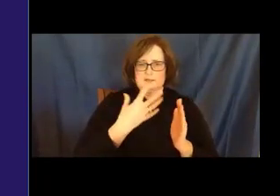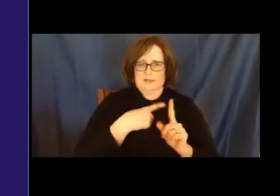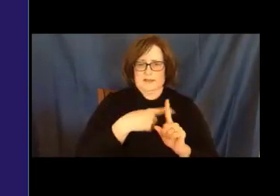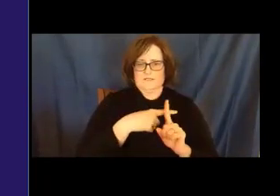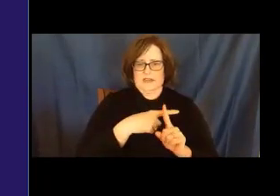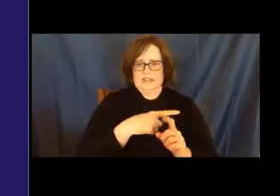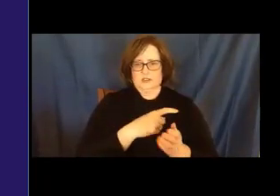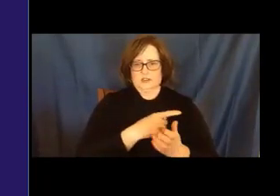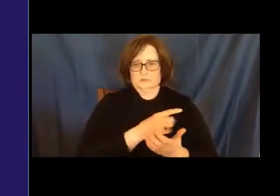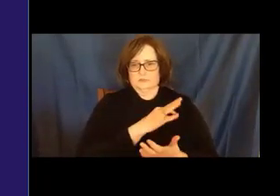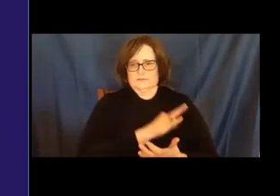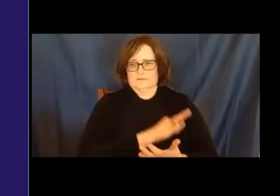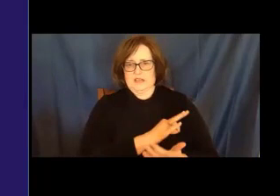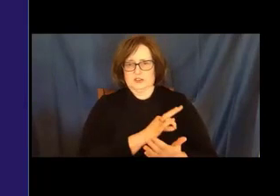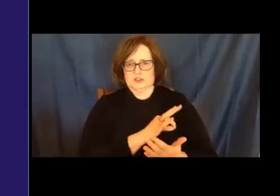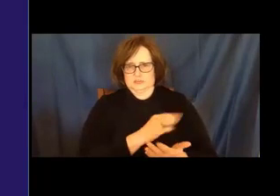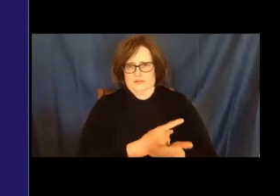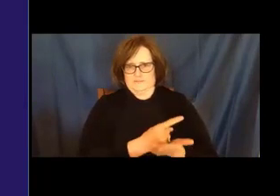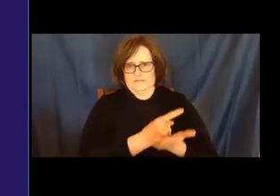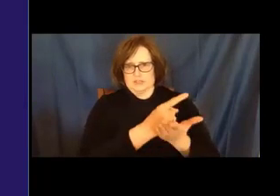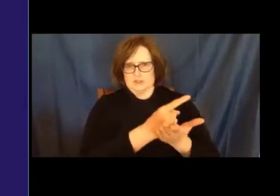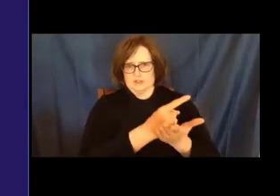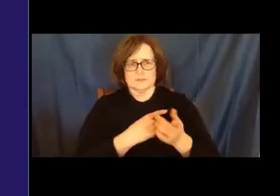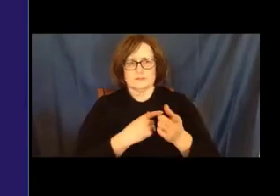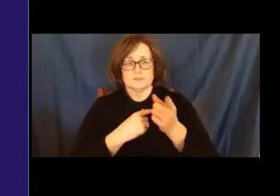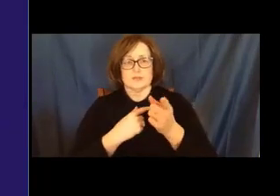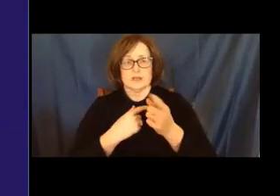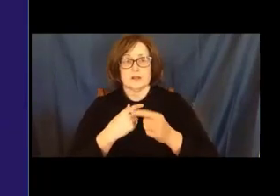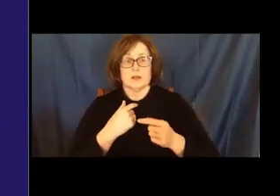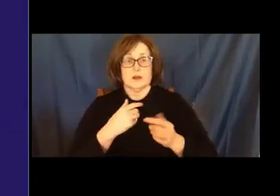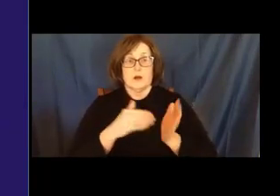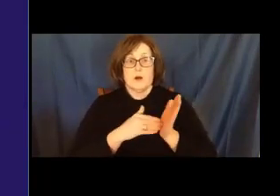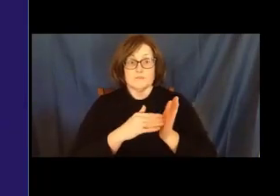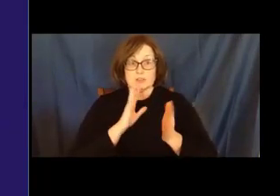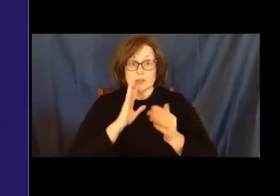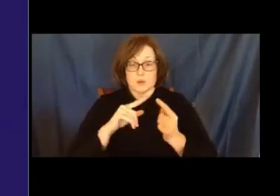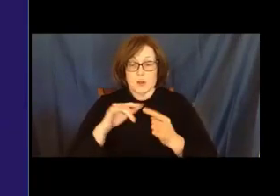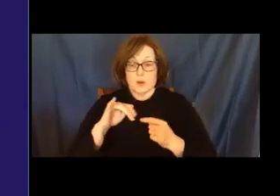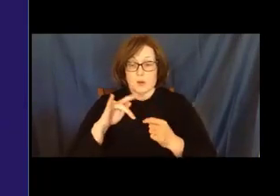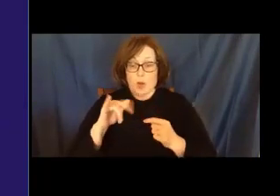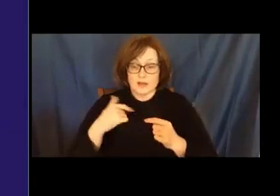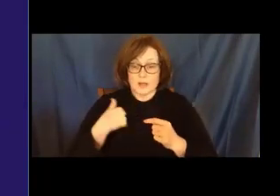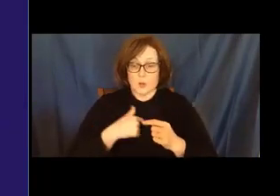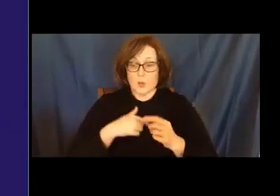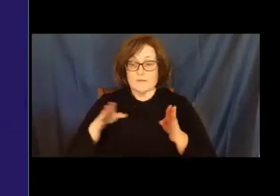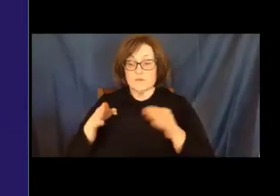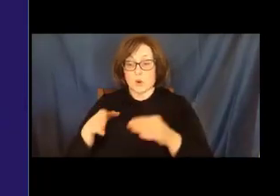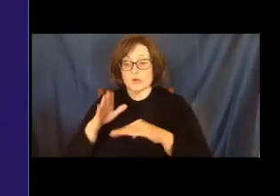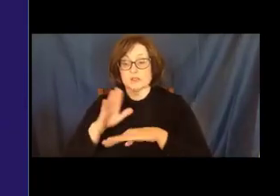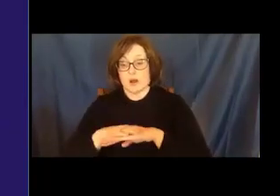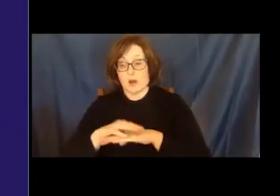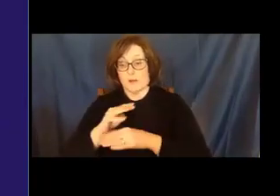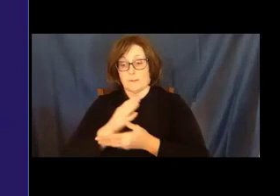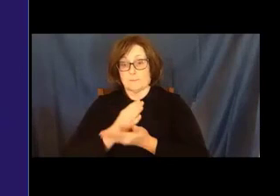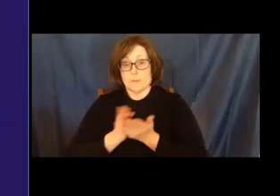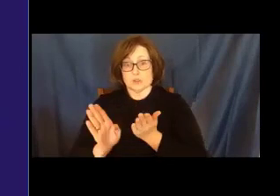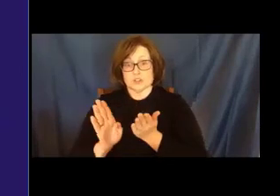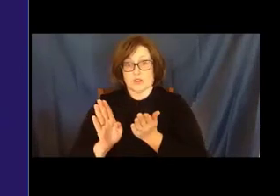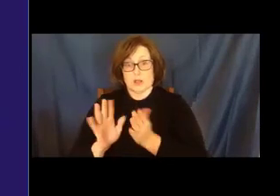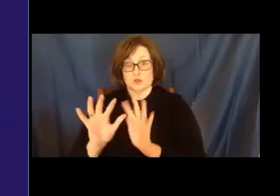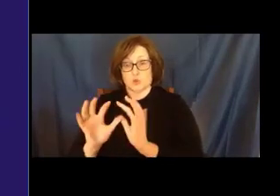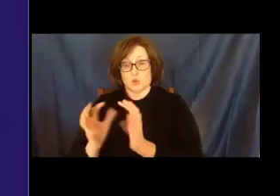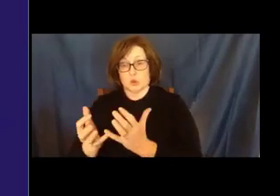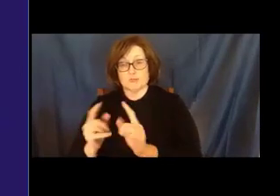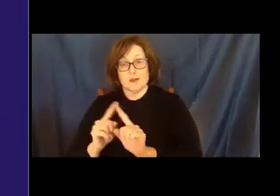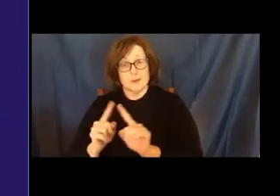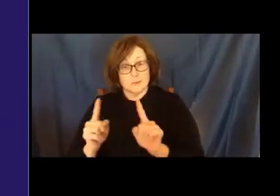about inequality, we often turn our focus to marginalized groups. But what about trying to see the advantages that dominant groups hold? The